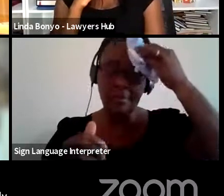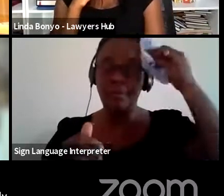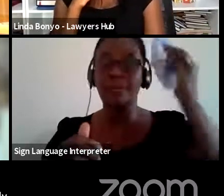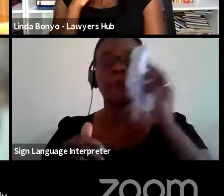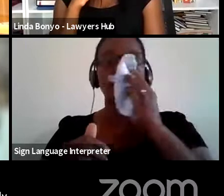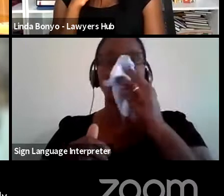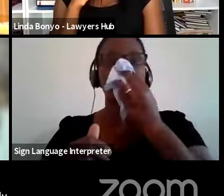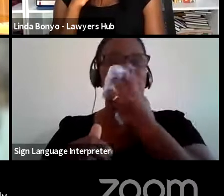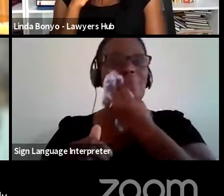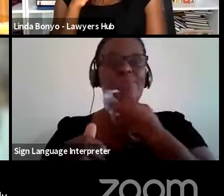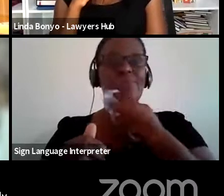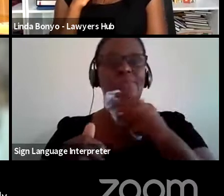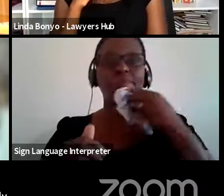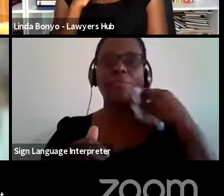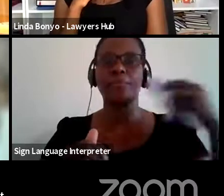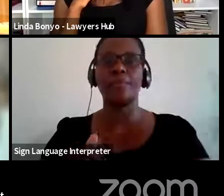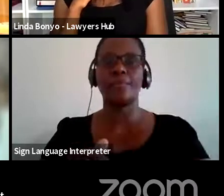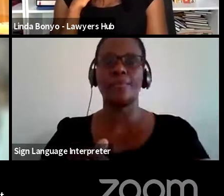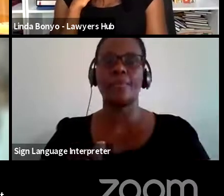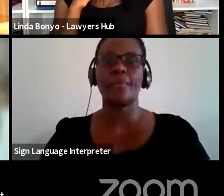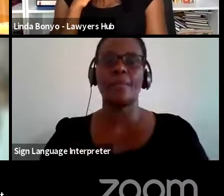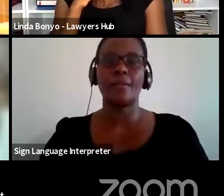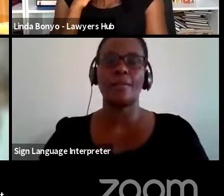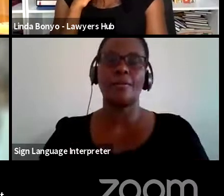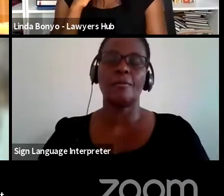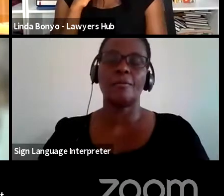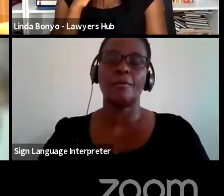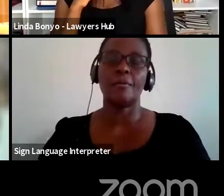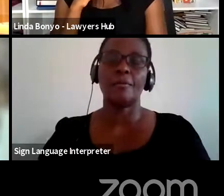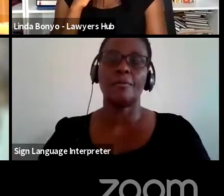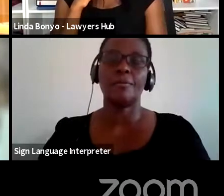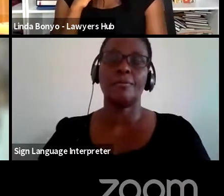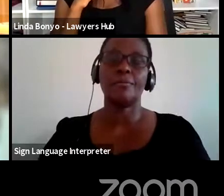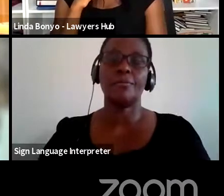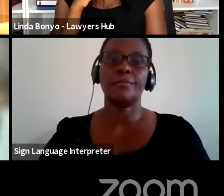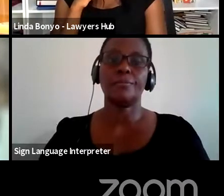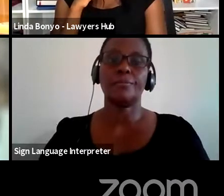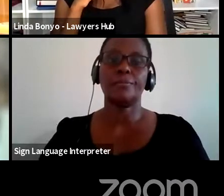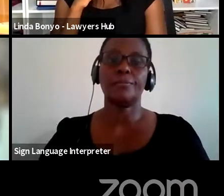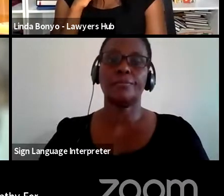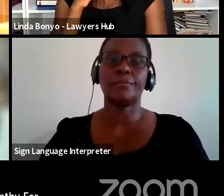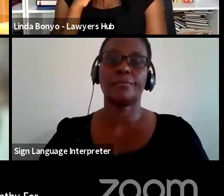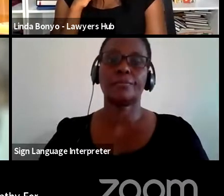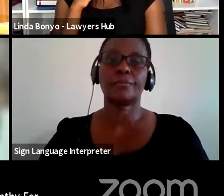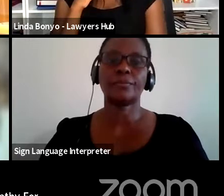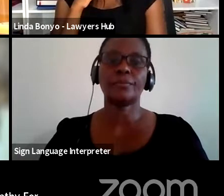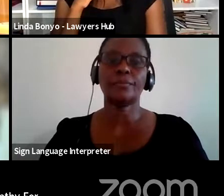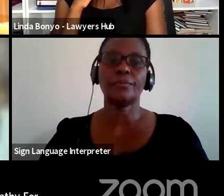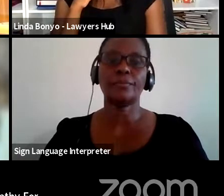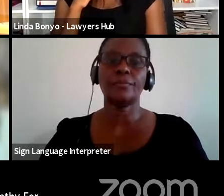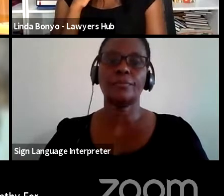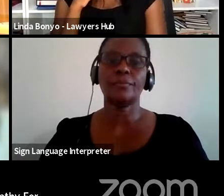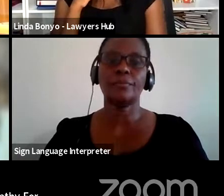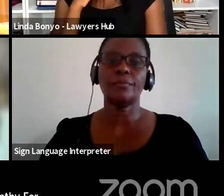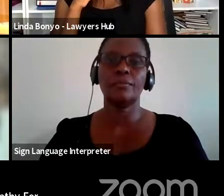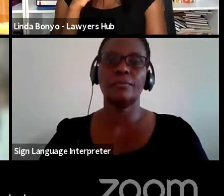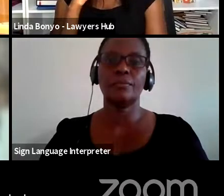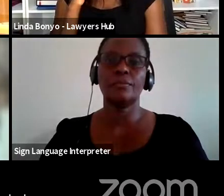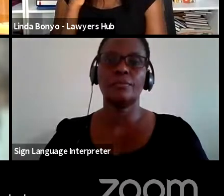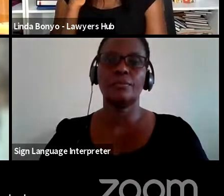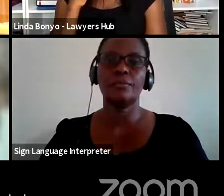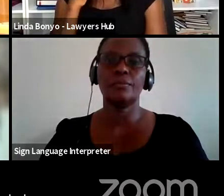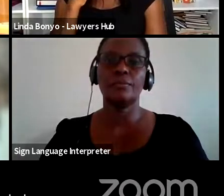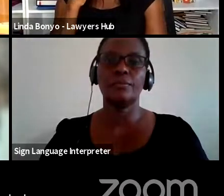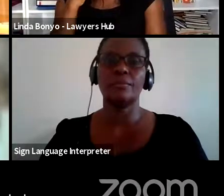rights and freedoms. False assumptions and a general apathy for inclusion have led to serious flaws across standards, practices, and